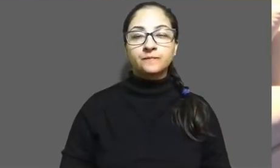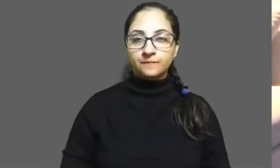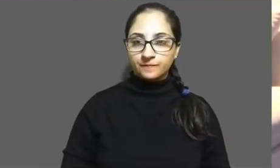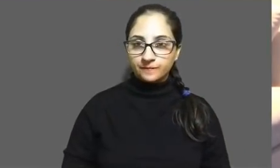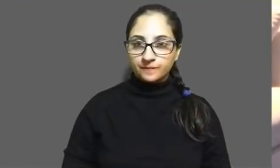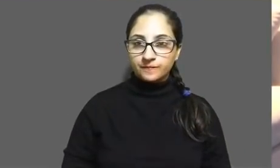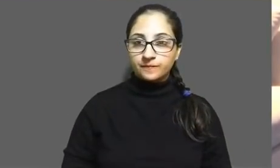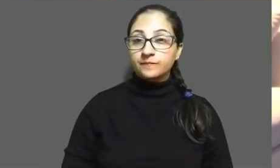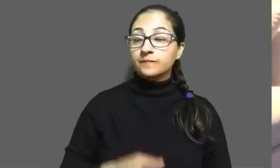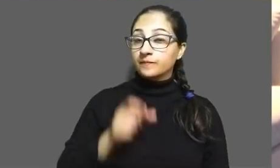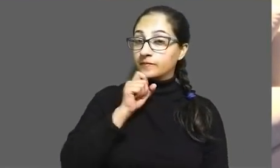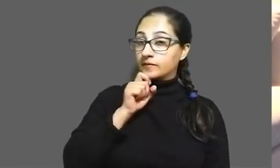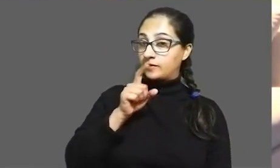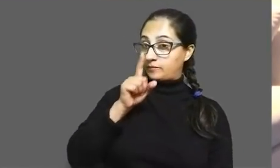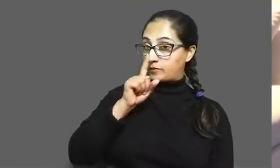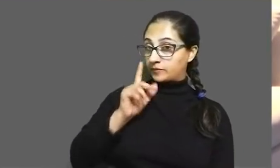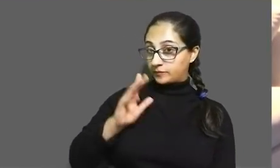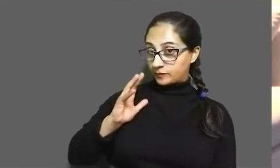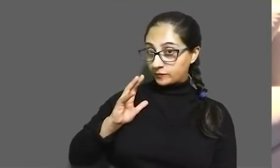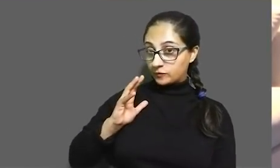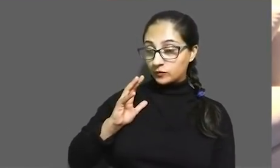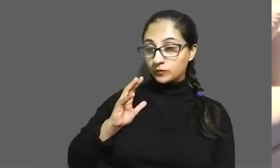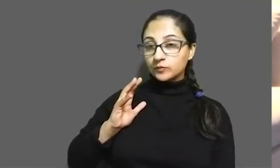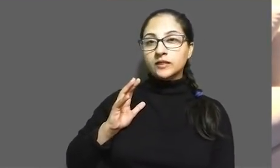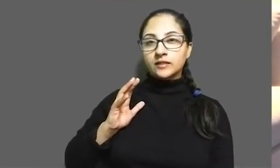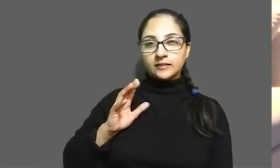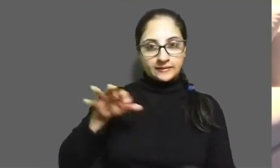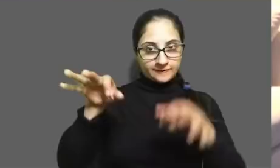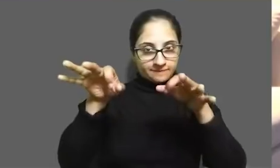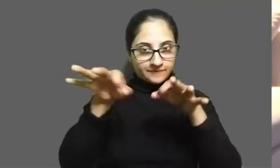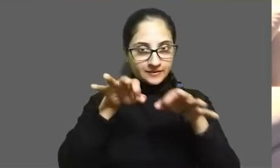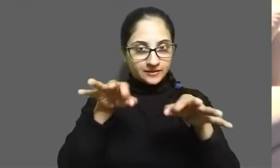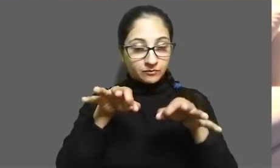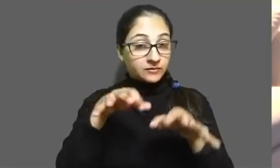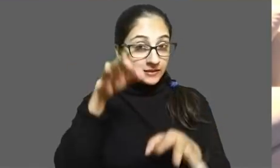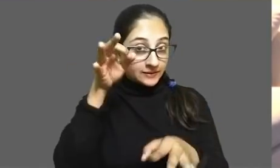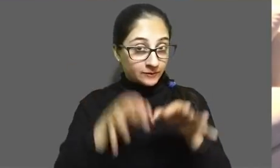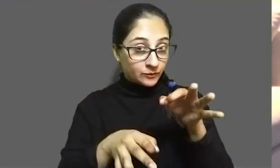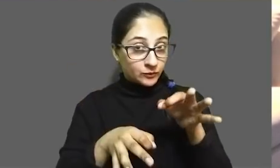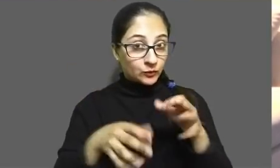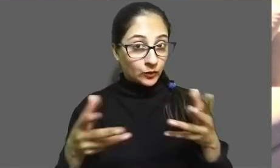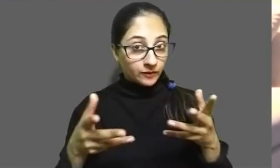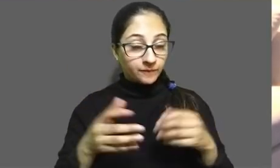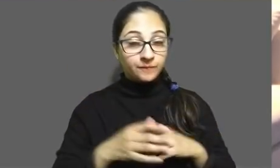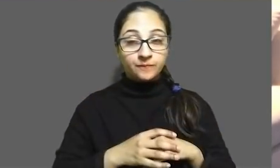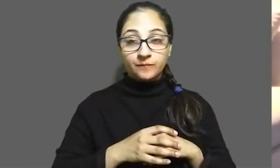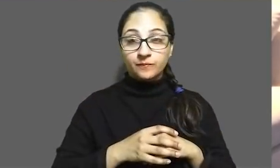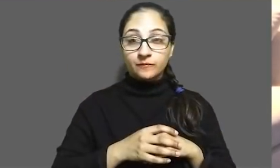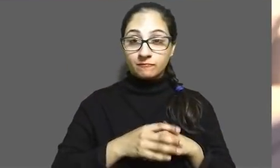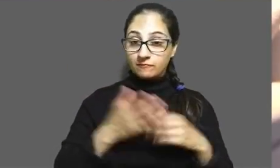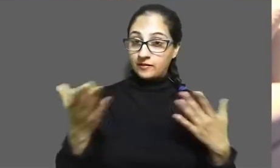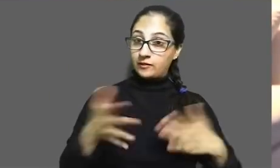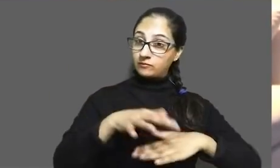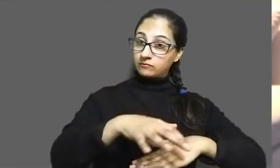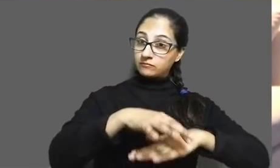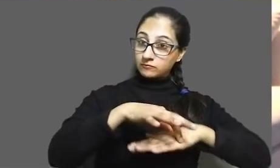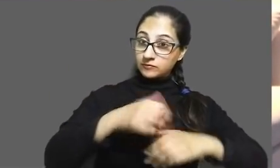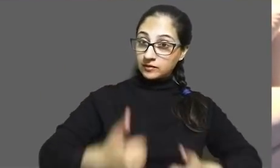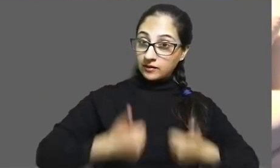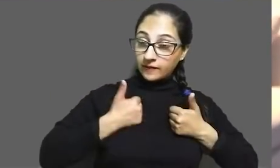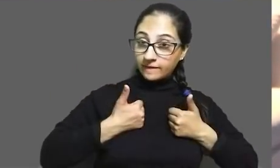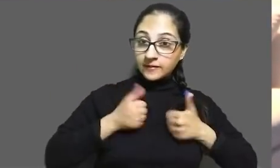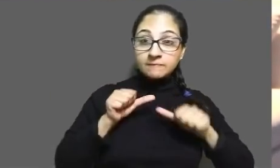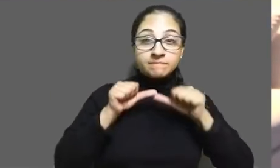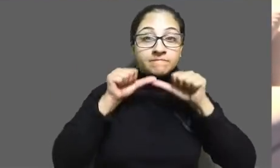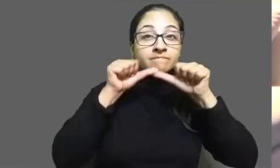Yes. The Imam reminds us in very simple terms that the physical life